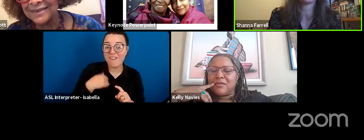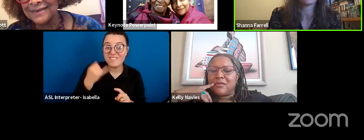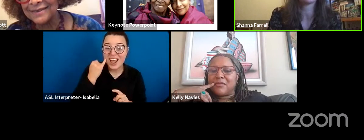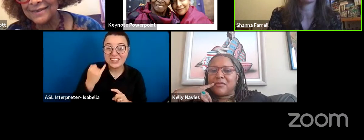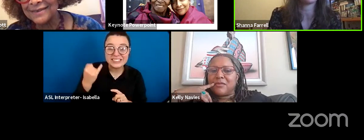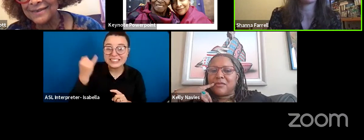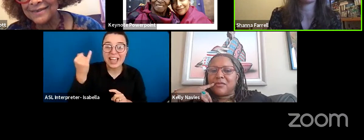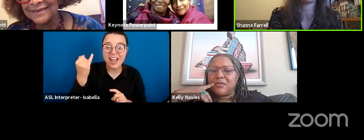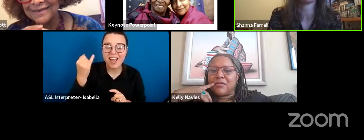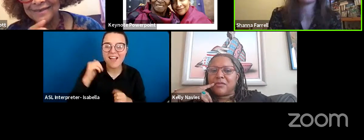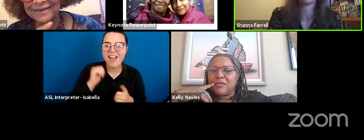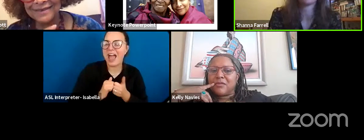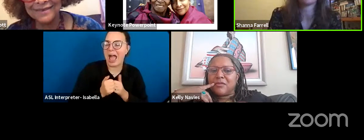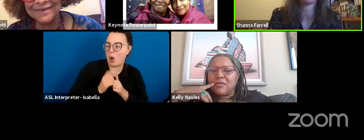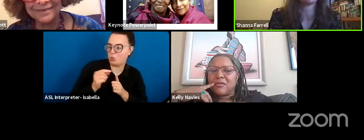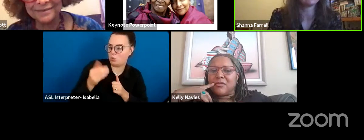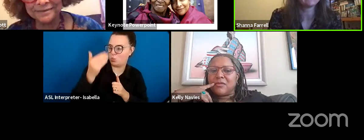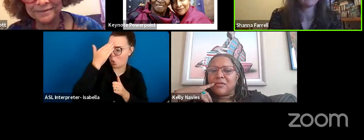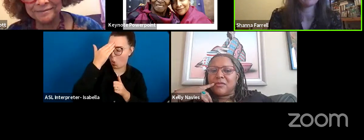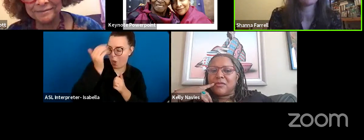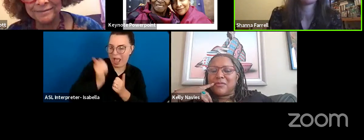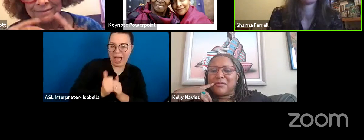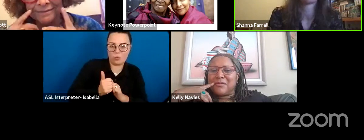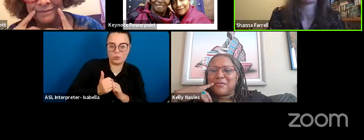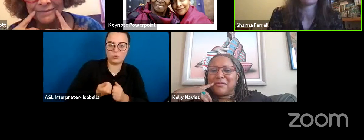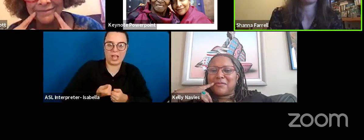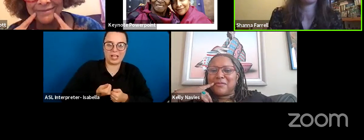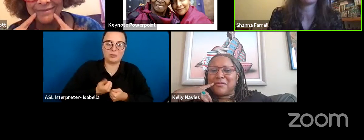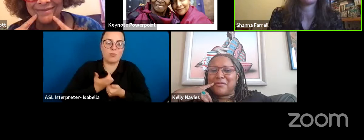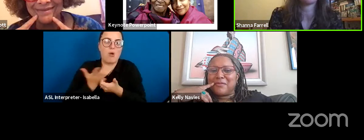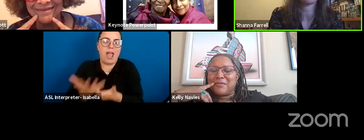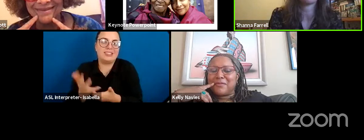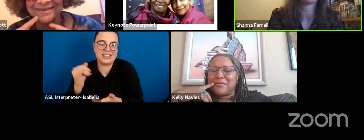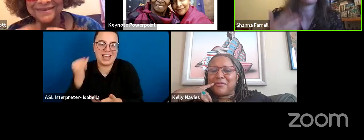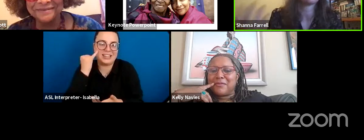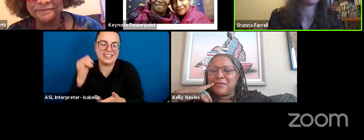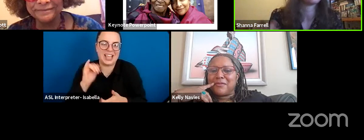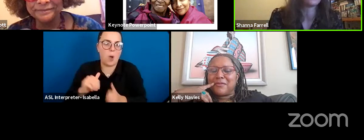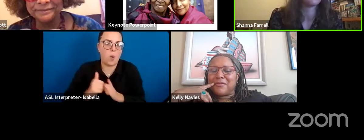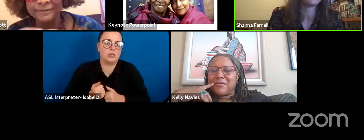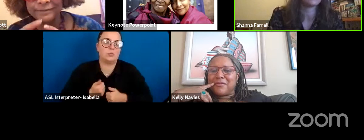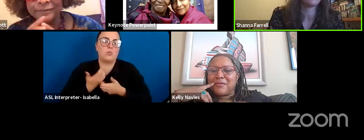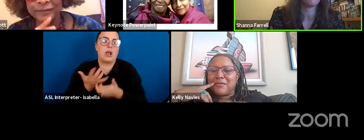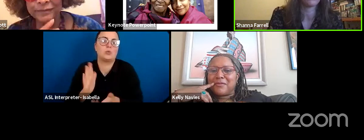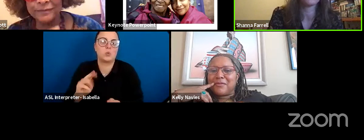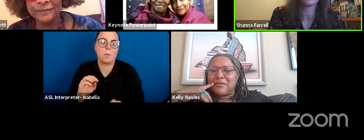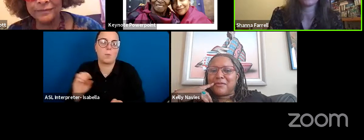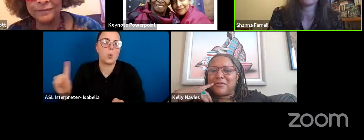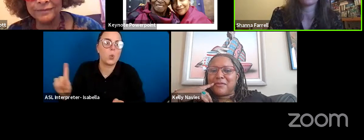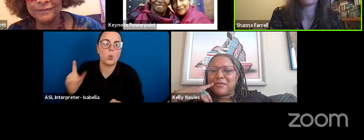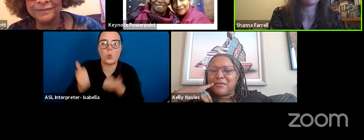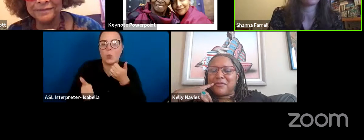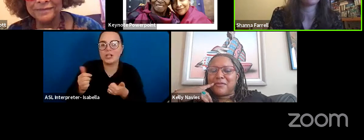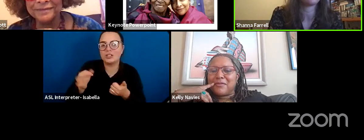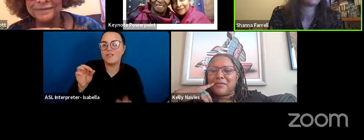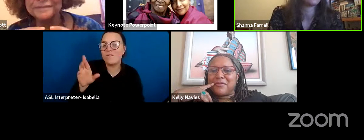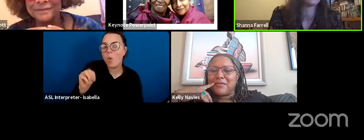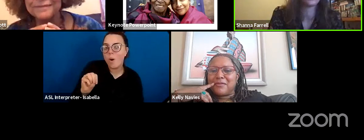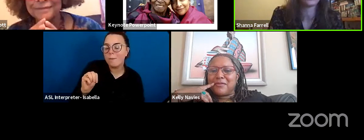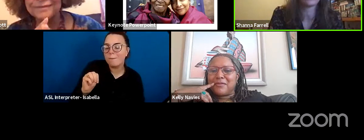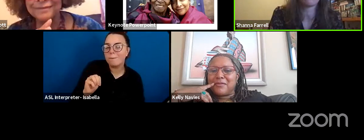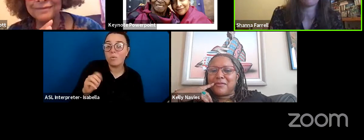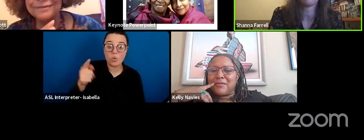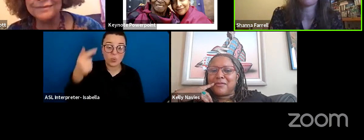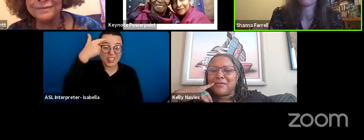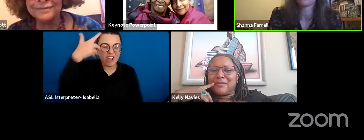know what the right expression of it is, the right media or what the right media form to use? Or do you think